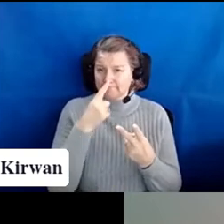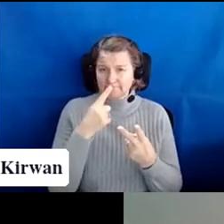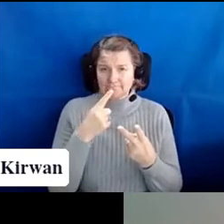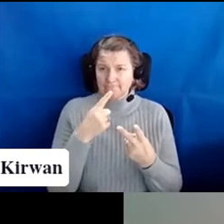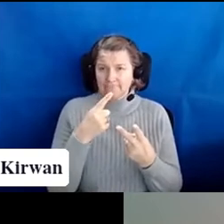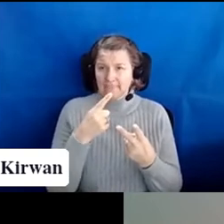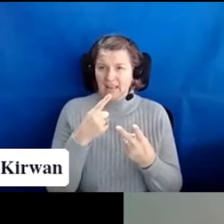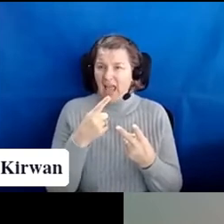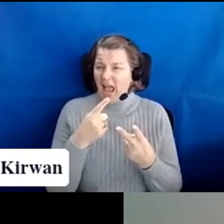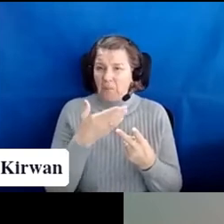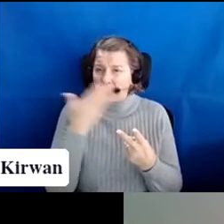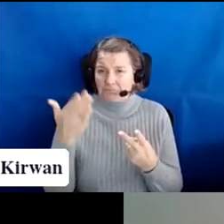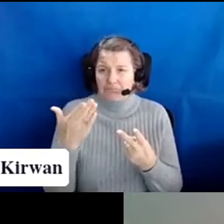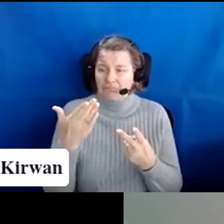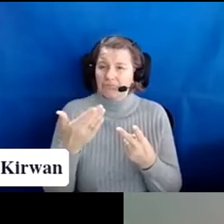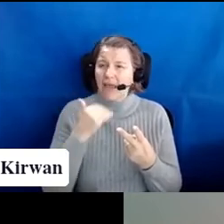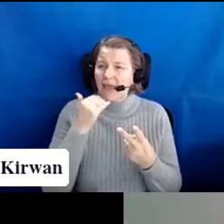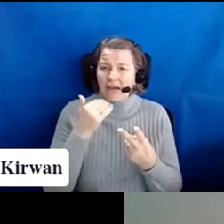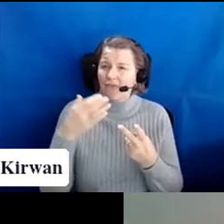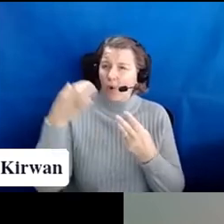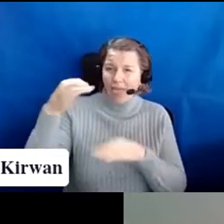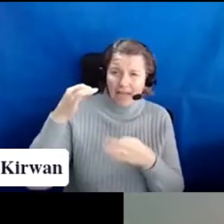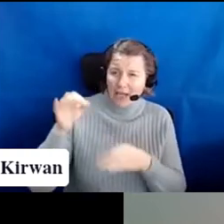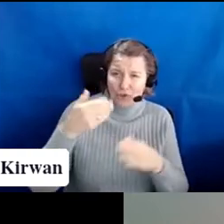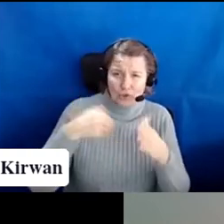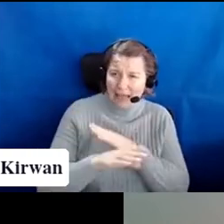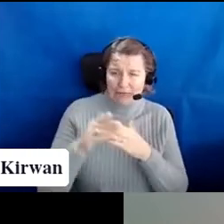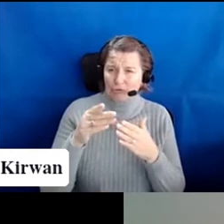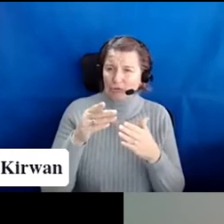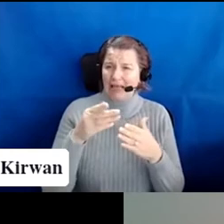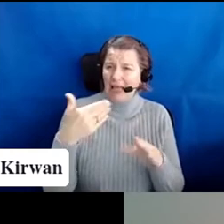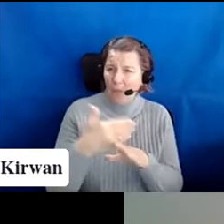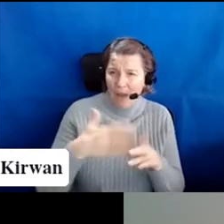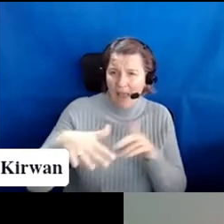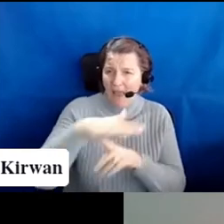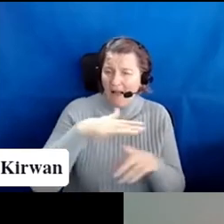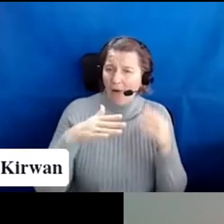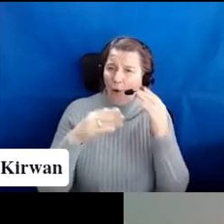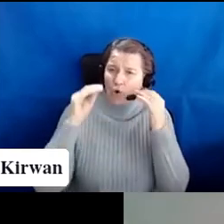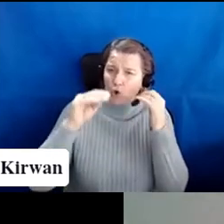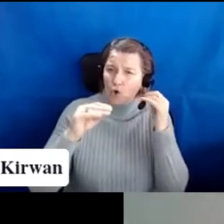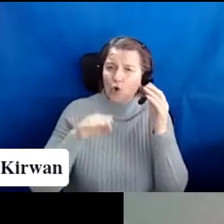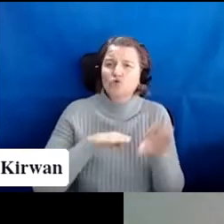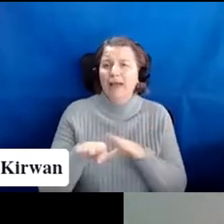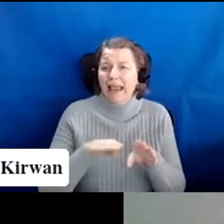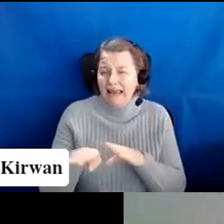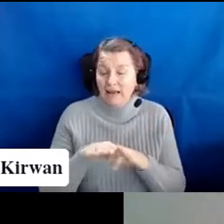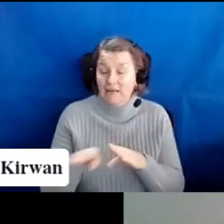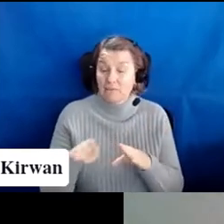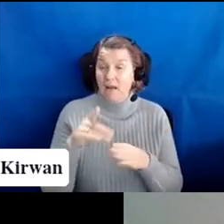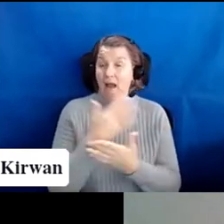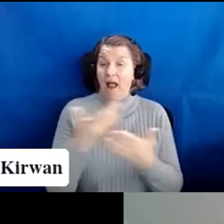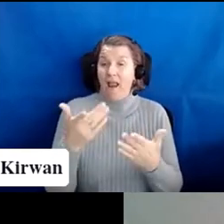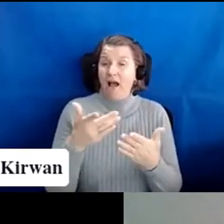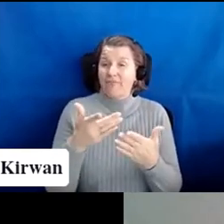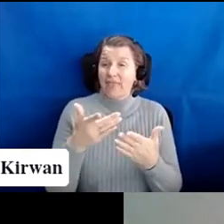a lack of entry-level qualifications to get into the sector, but also the fact that some of these heritage sites were right in the middle